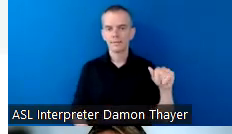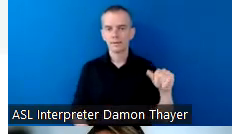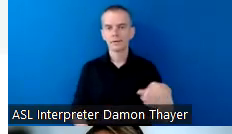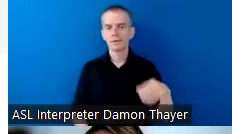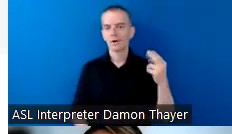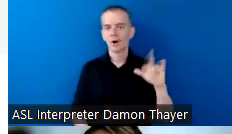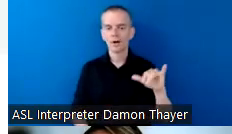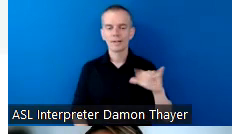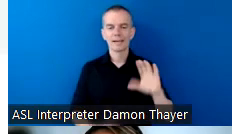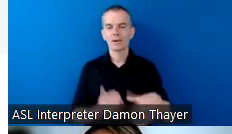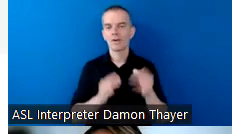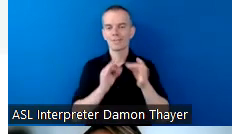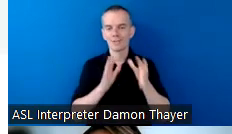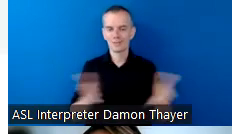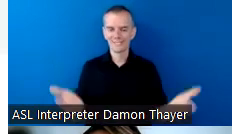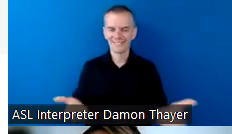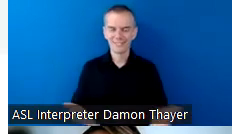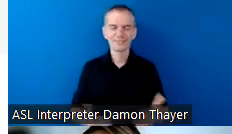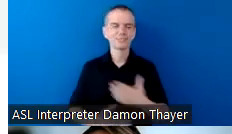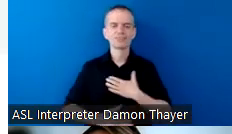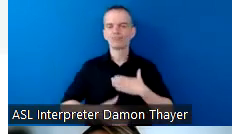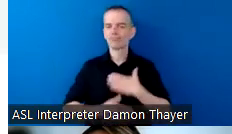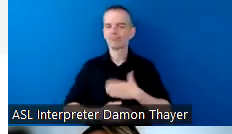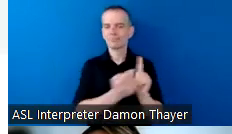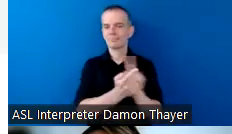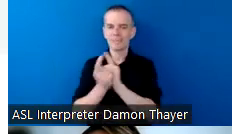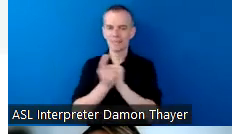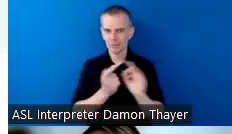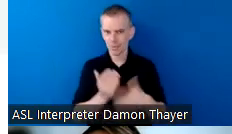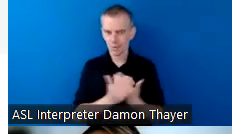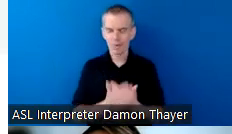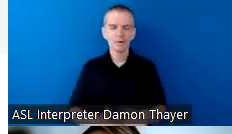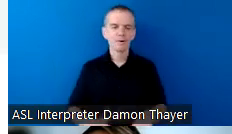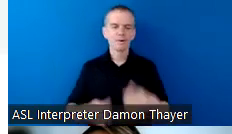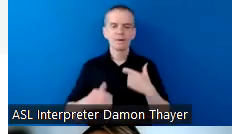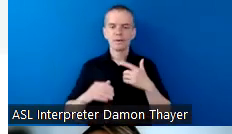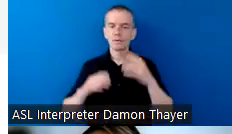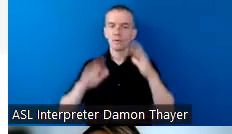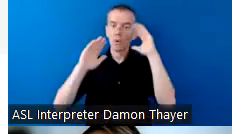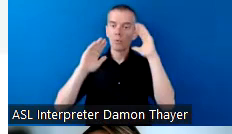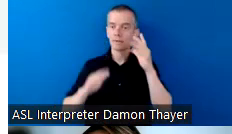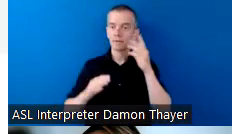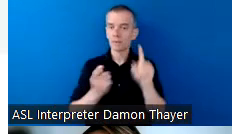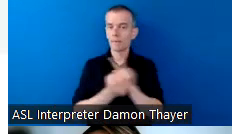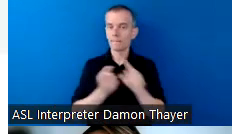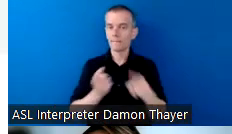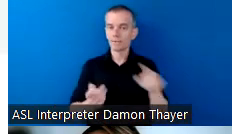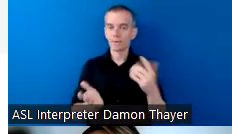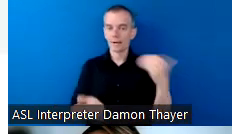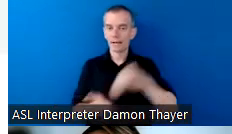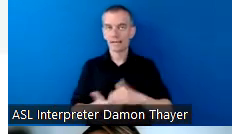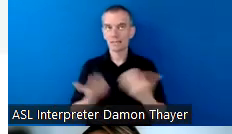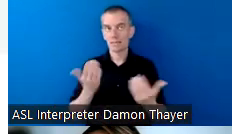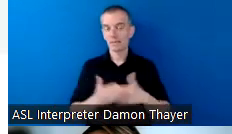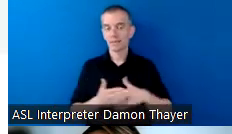the interpreters here. It was a pleasure to meet everybody, and hopefully we are going to meet again probably